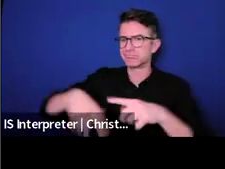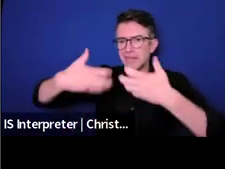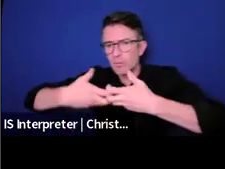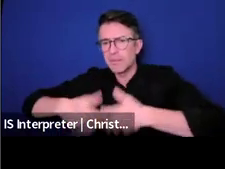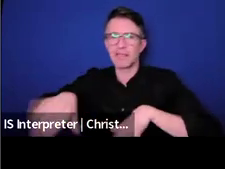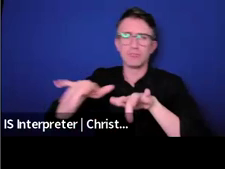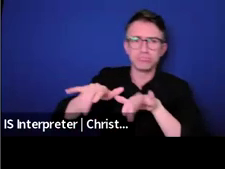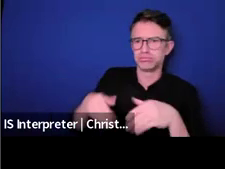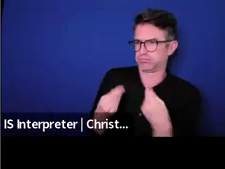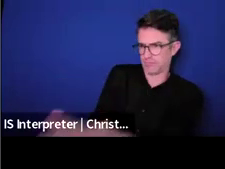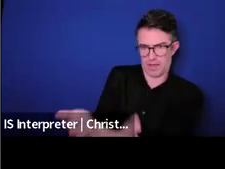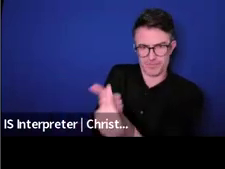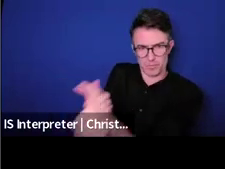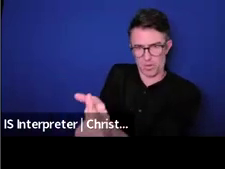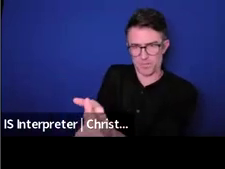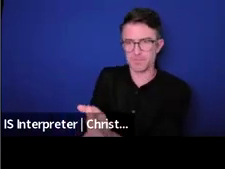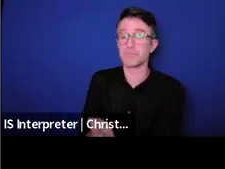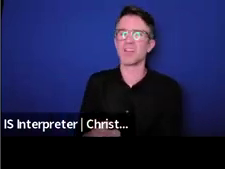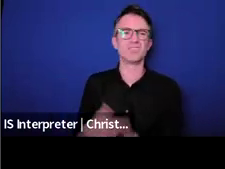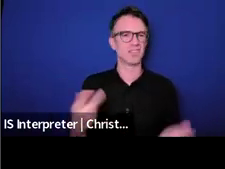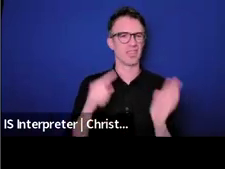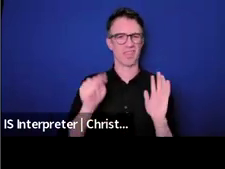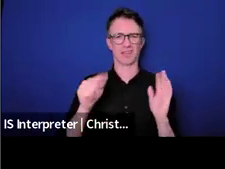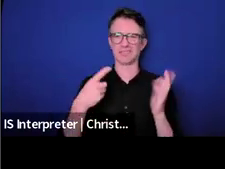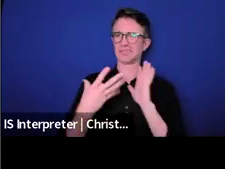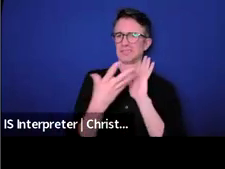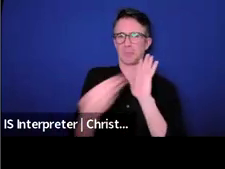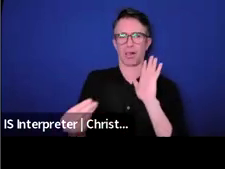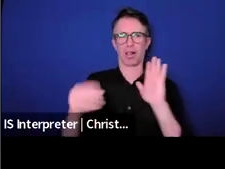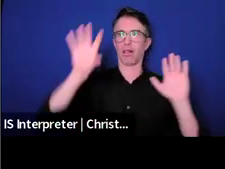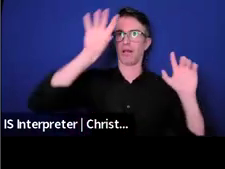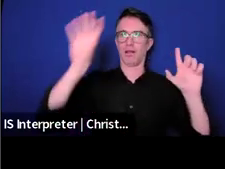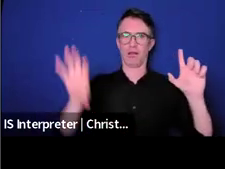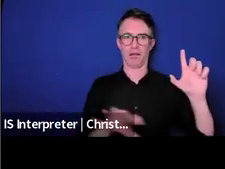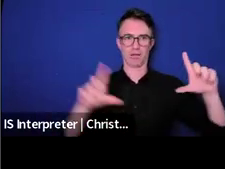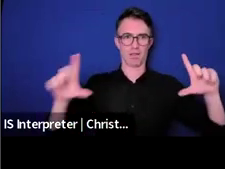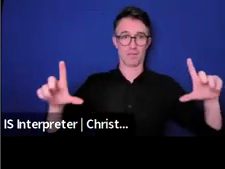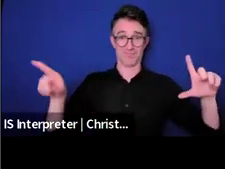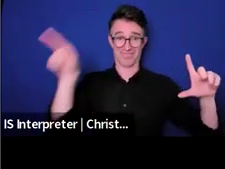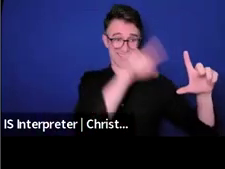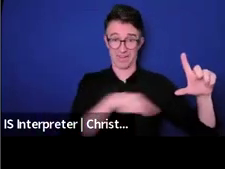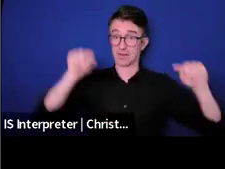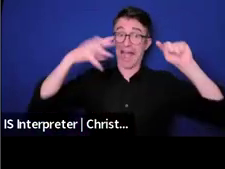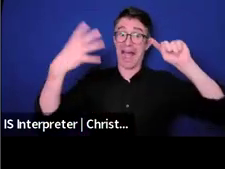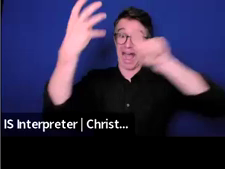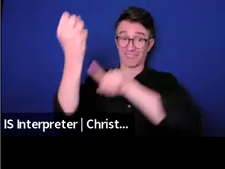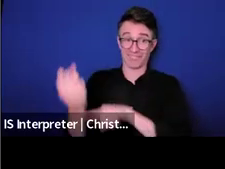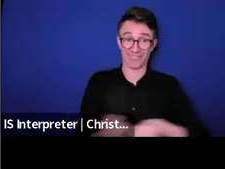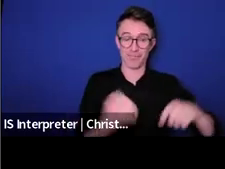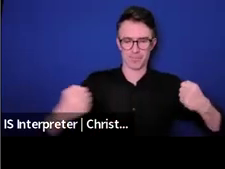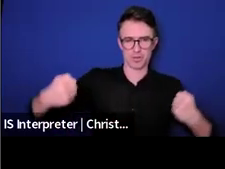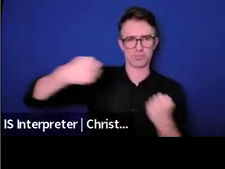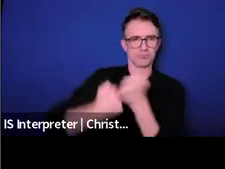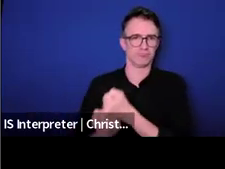many sectors that contribute, even while having social protection potentially as a strong foundation and anchor for care and